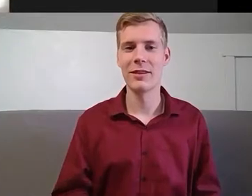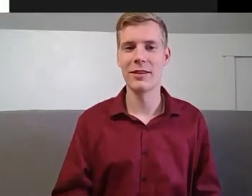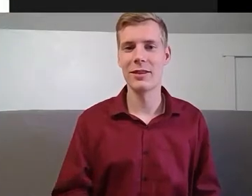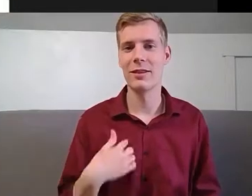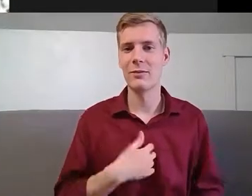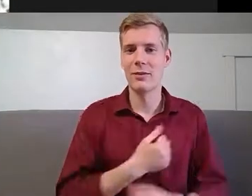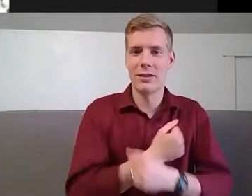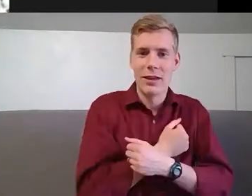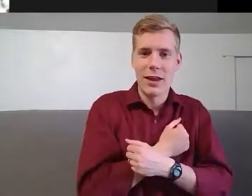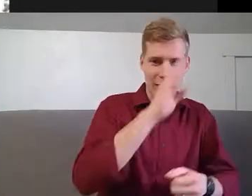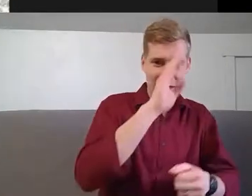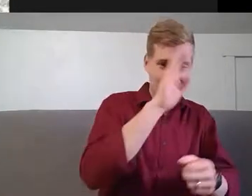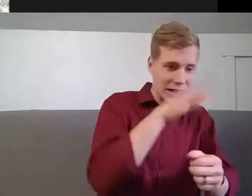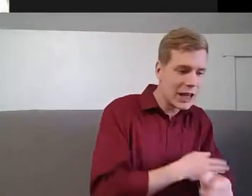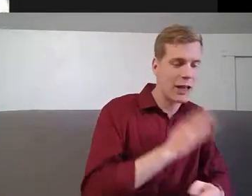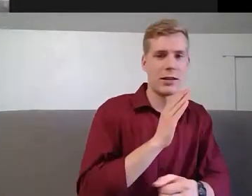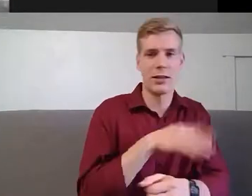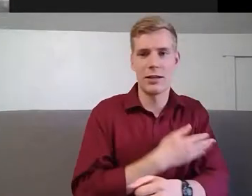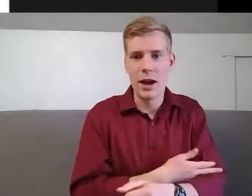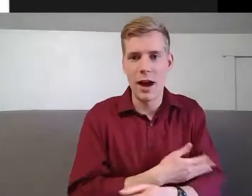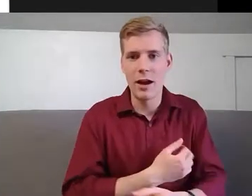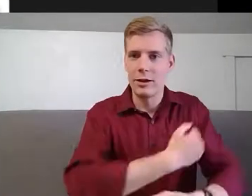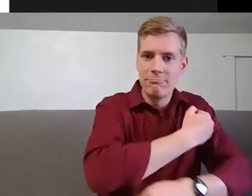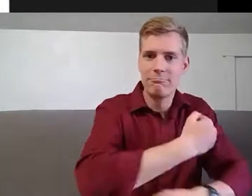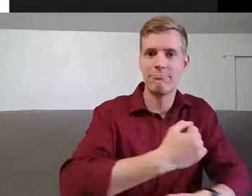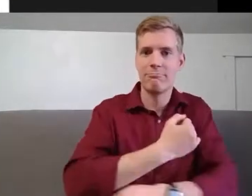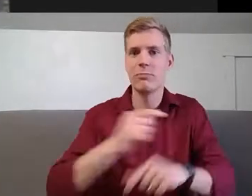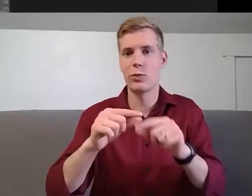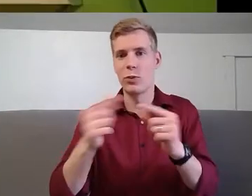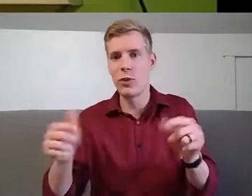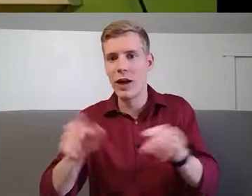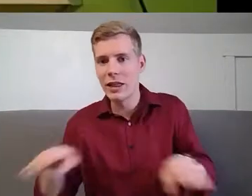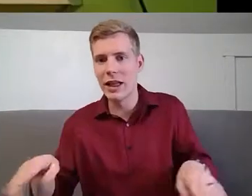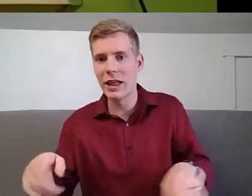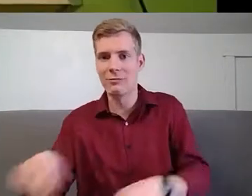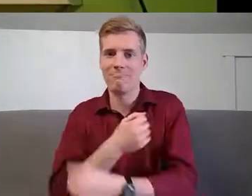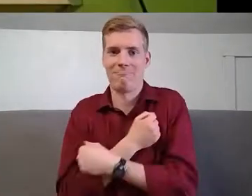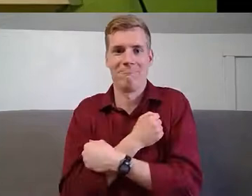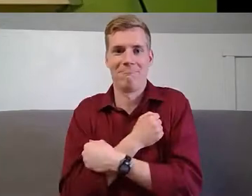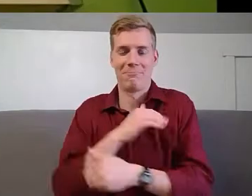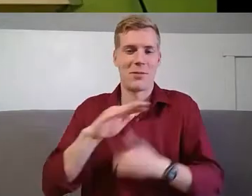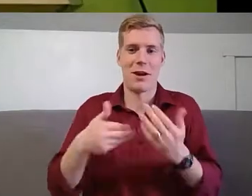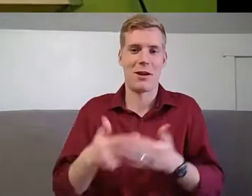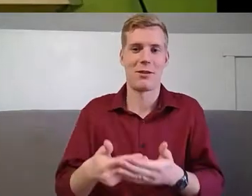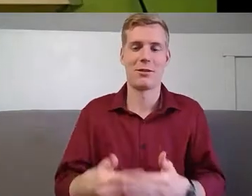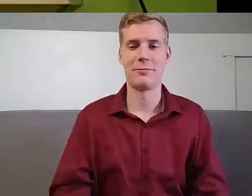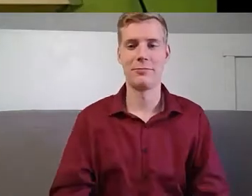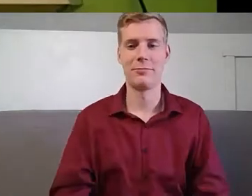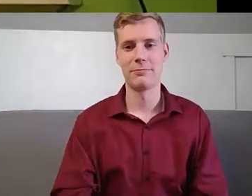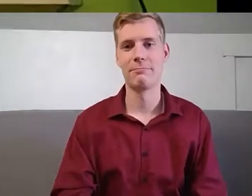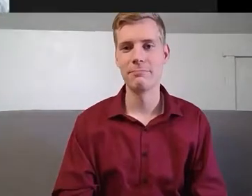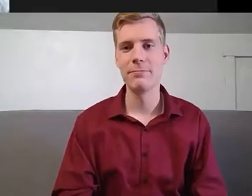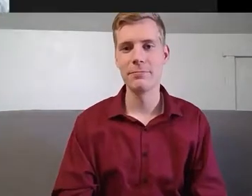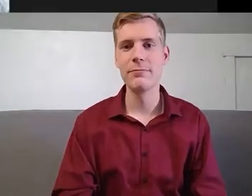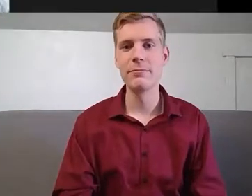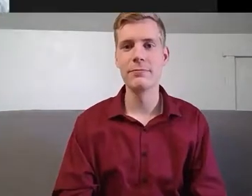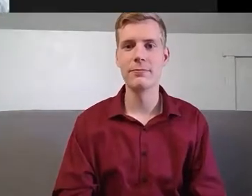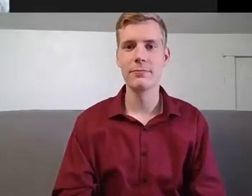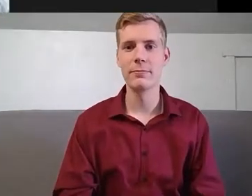our son and our daughter and And those cute grandkids babies and stuff that are living with us. But